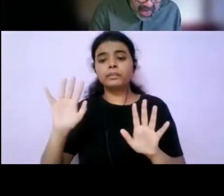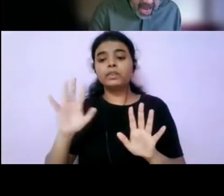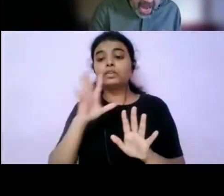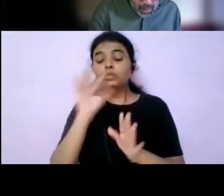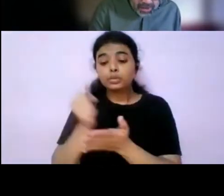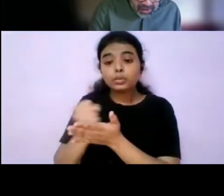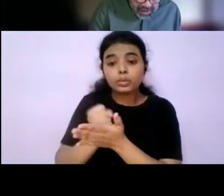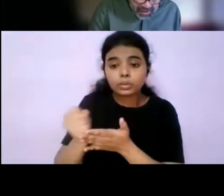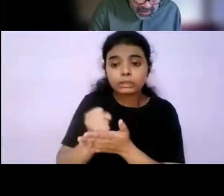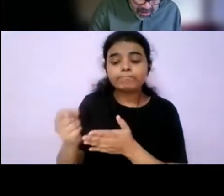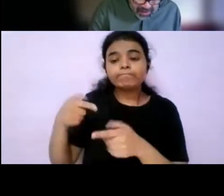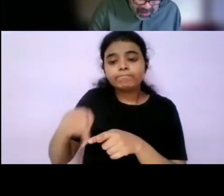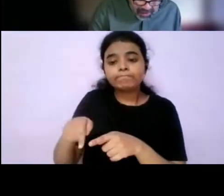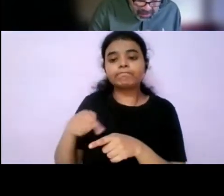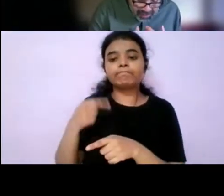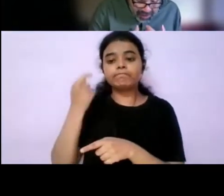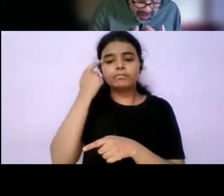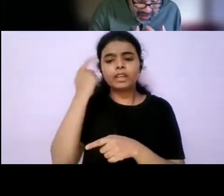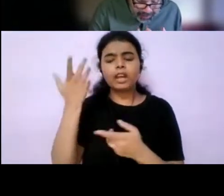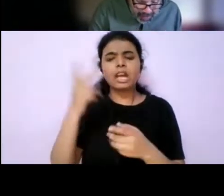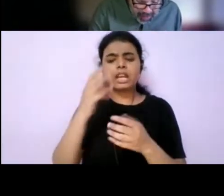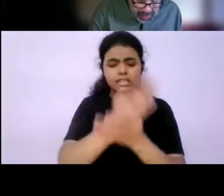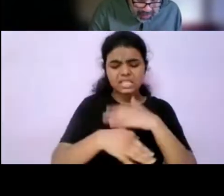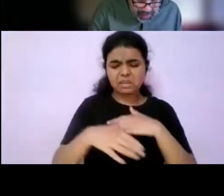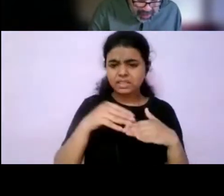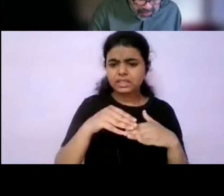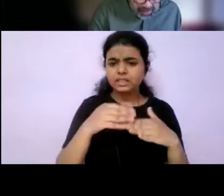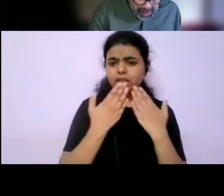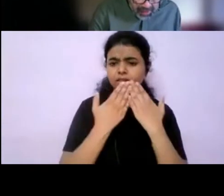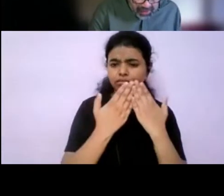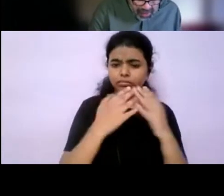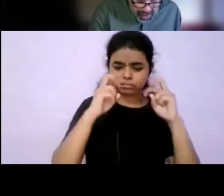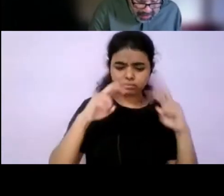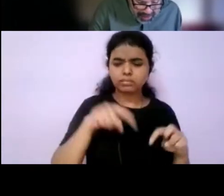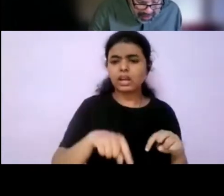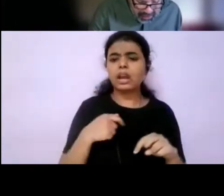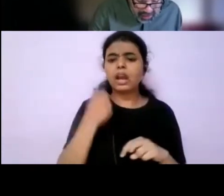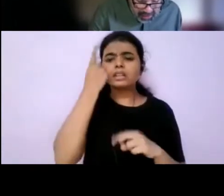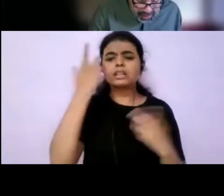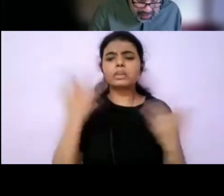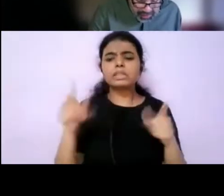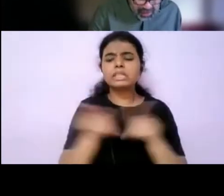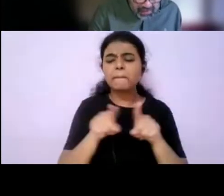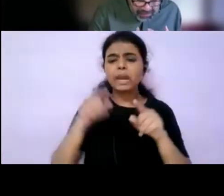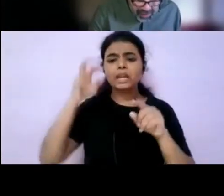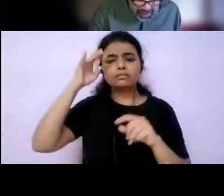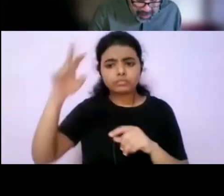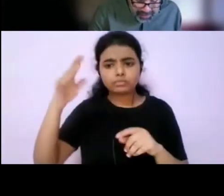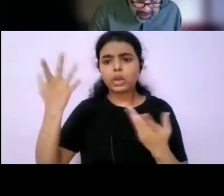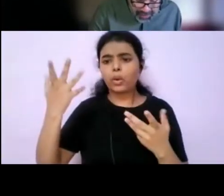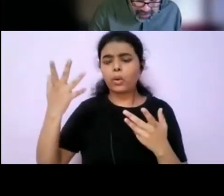on how we study disability, especially we want to develop theoretical and methodological approaches that are